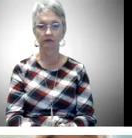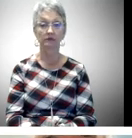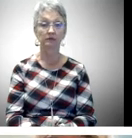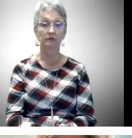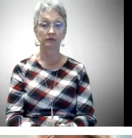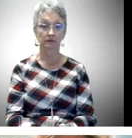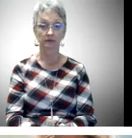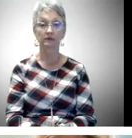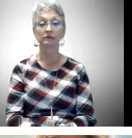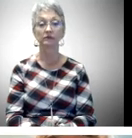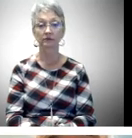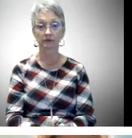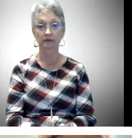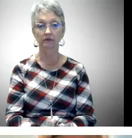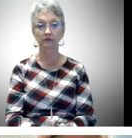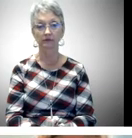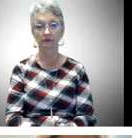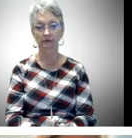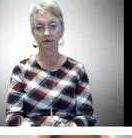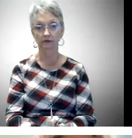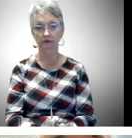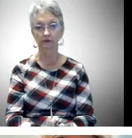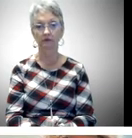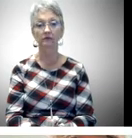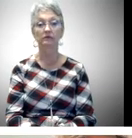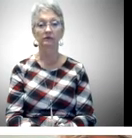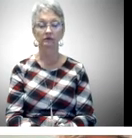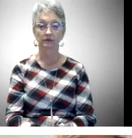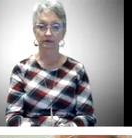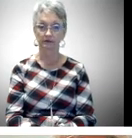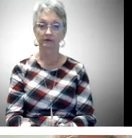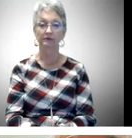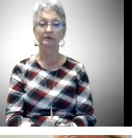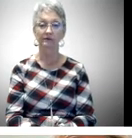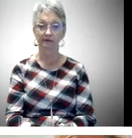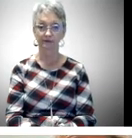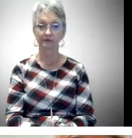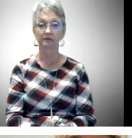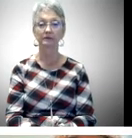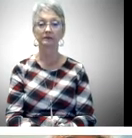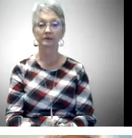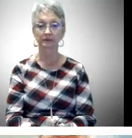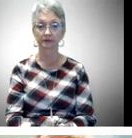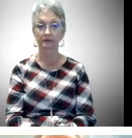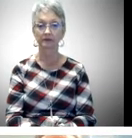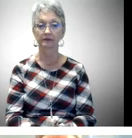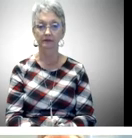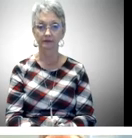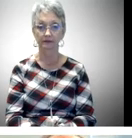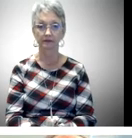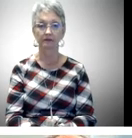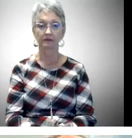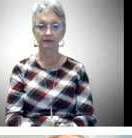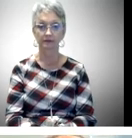remember when we talked about this and you had some questions, could you ask, now's the time to ask the doctor. And to me, what